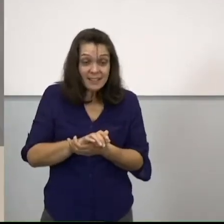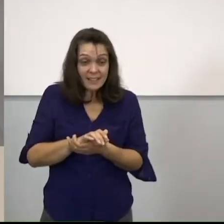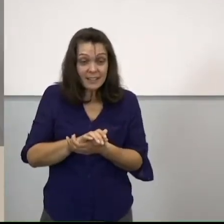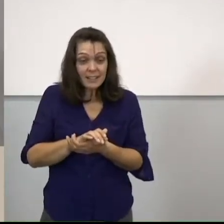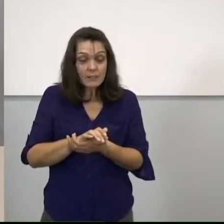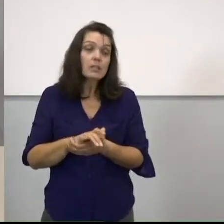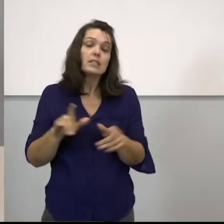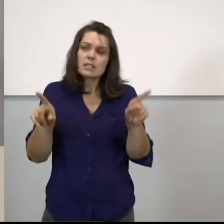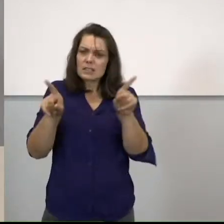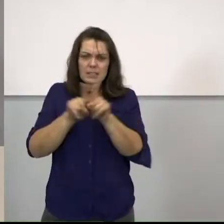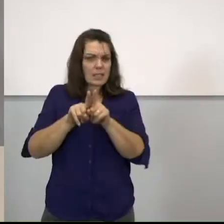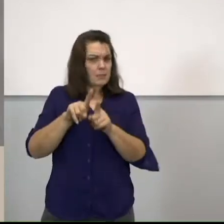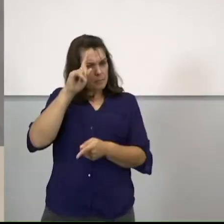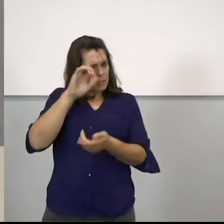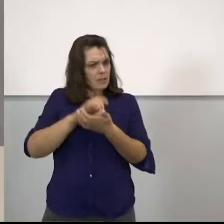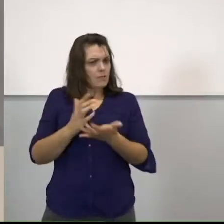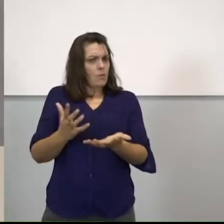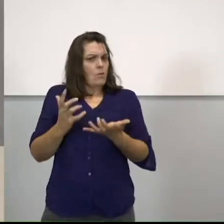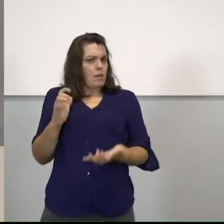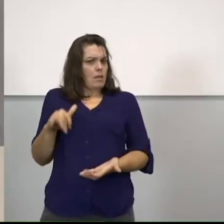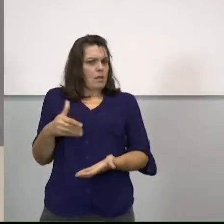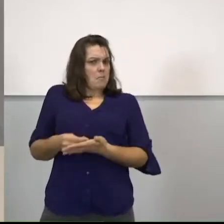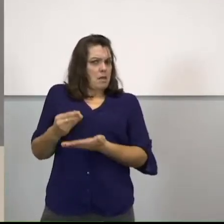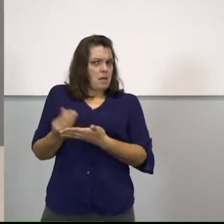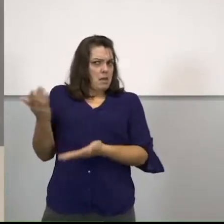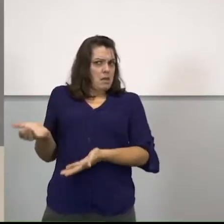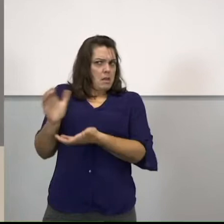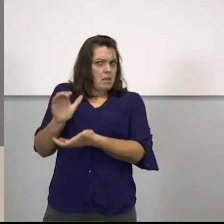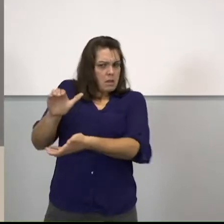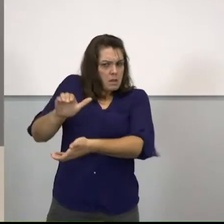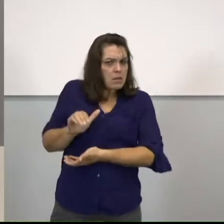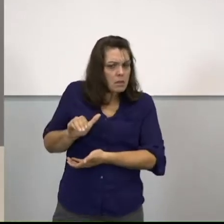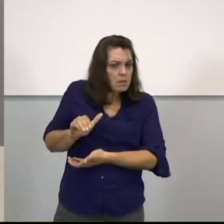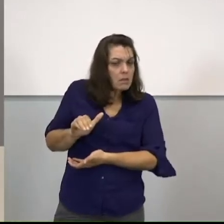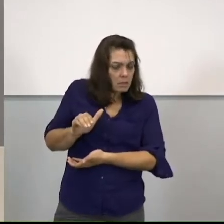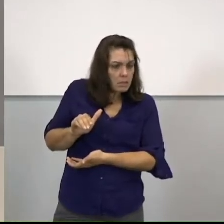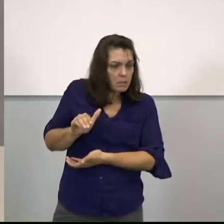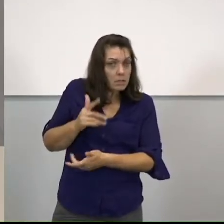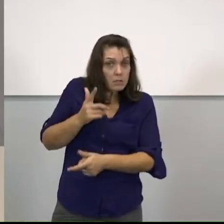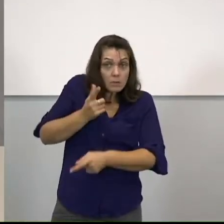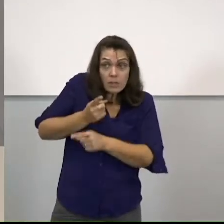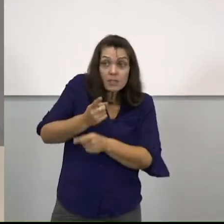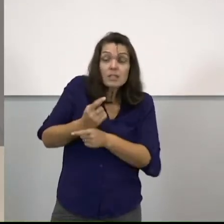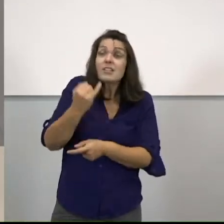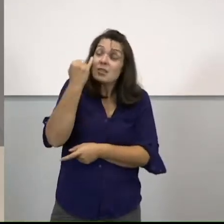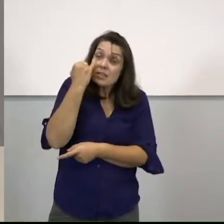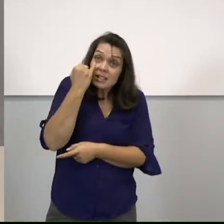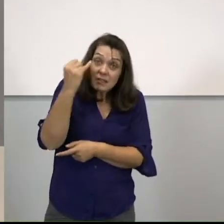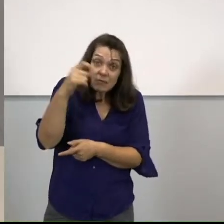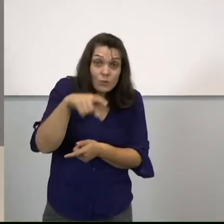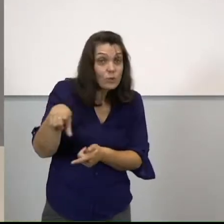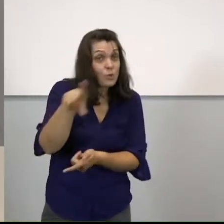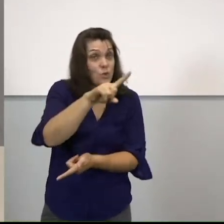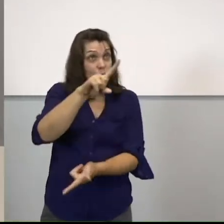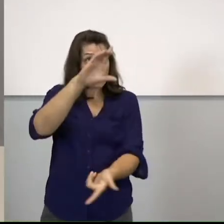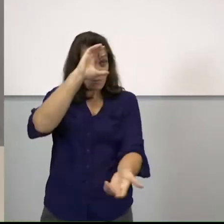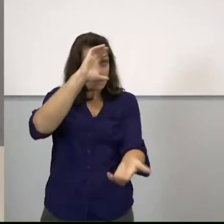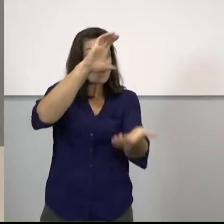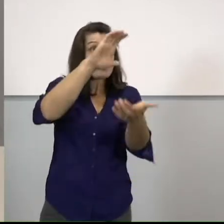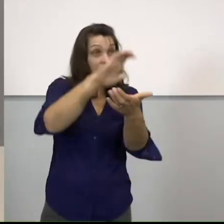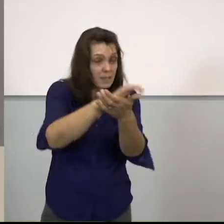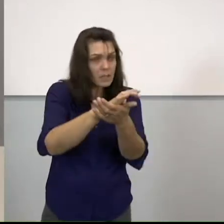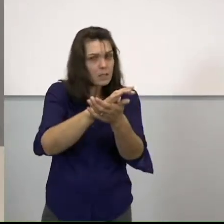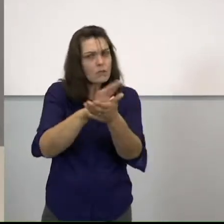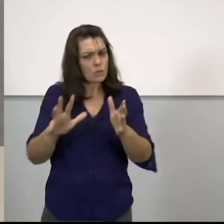like you're believing for 100 grand, If you believe, you